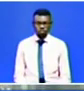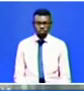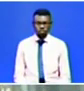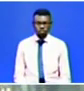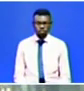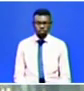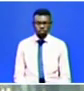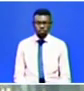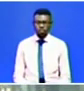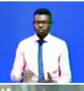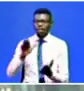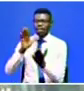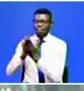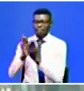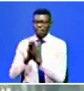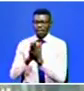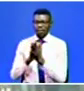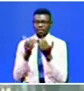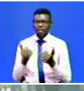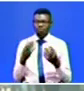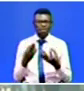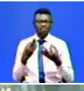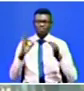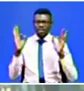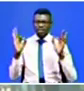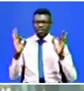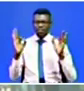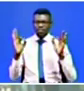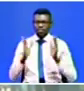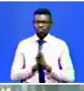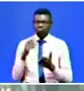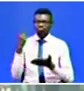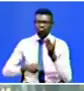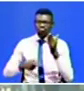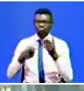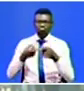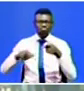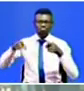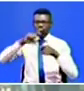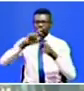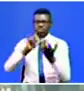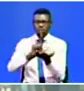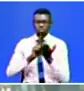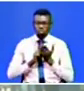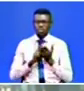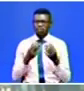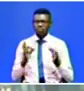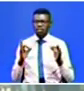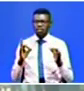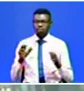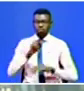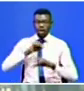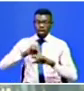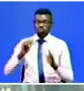Commercial banks will now be at liberty to charge interest rates as they please on loans. This is after the National Assembly failed